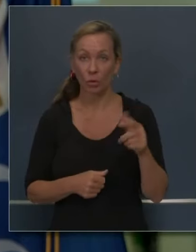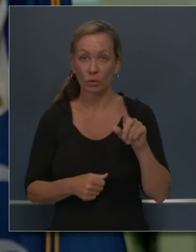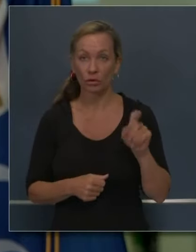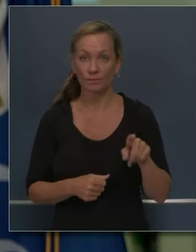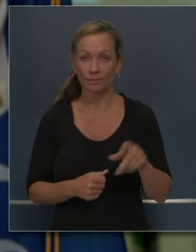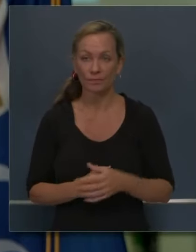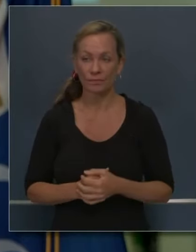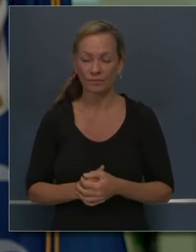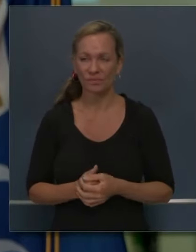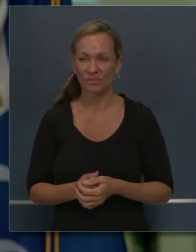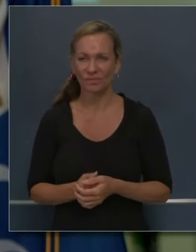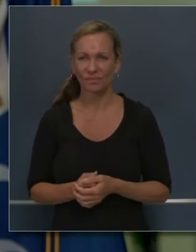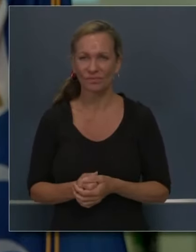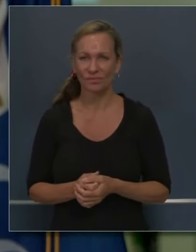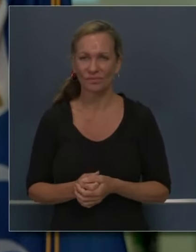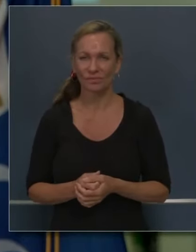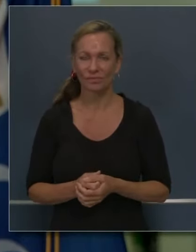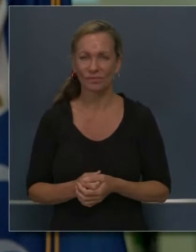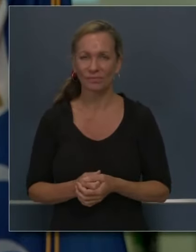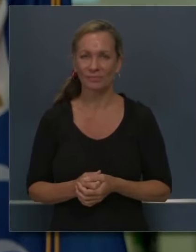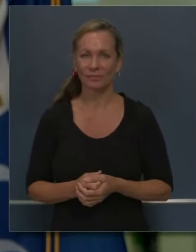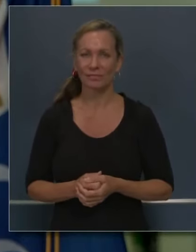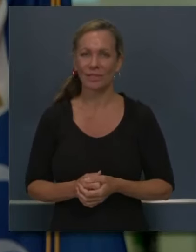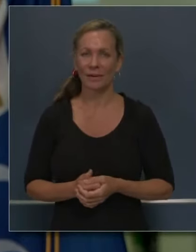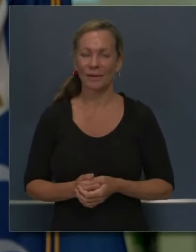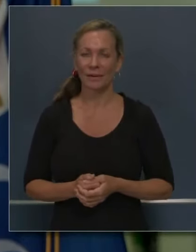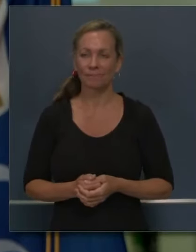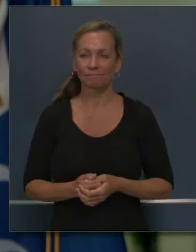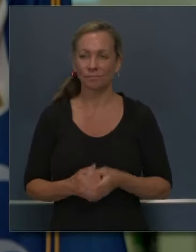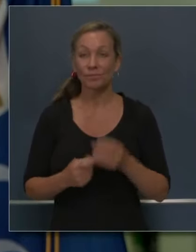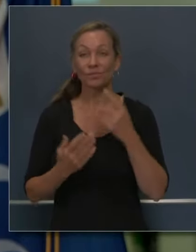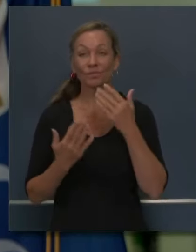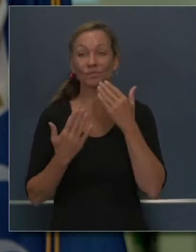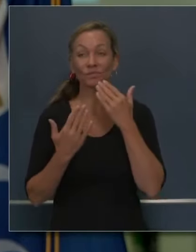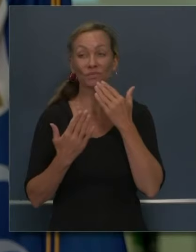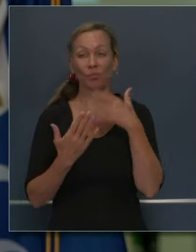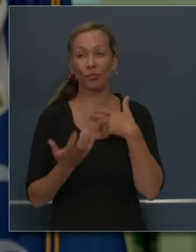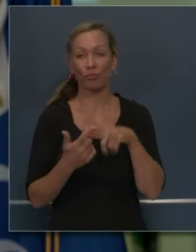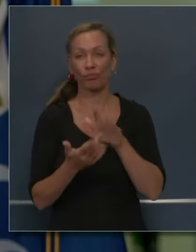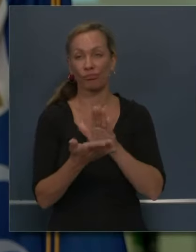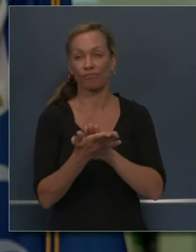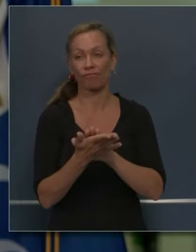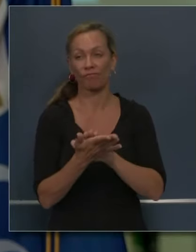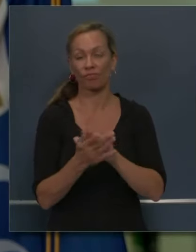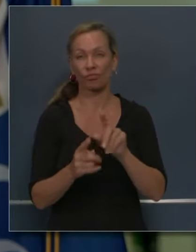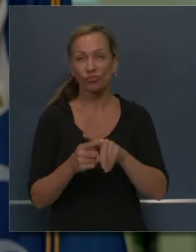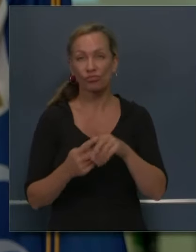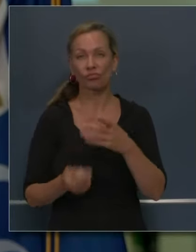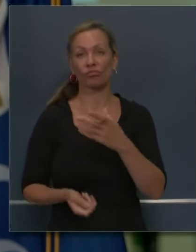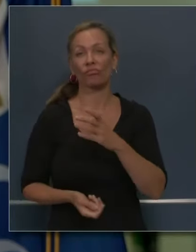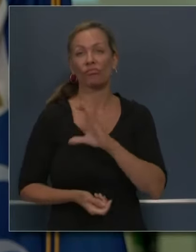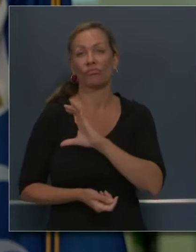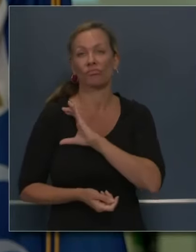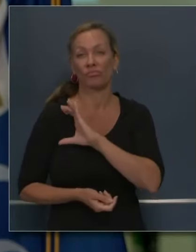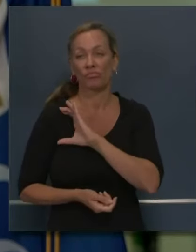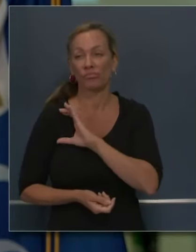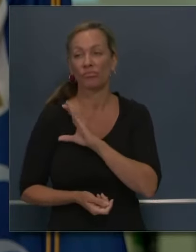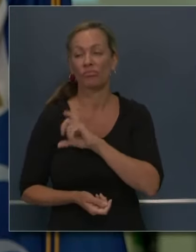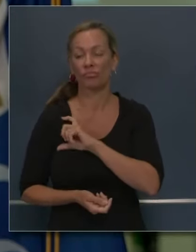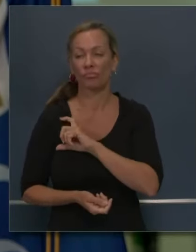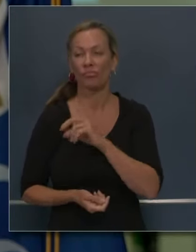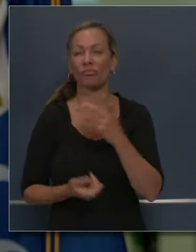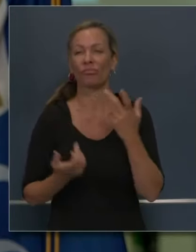Question, and also props to law enforcement. I actually live in that area where that happened, so hats off to them.